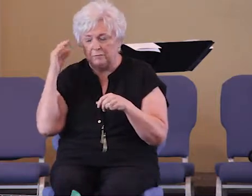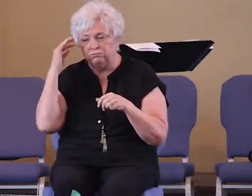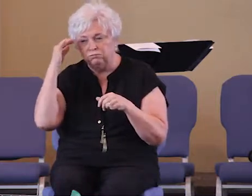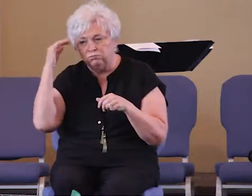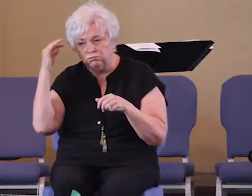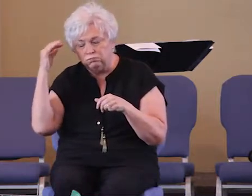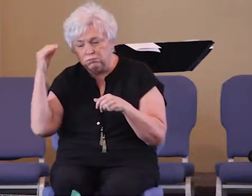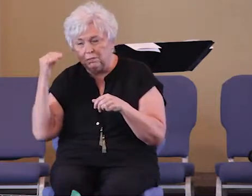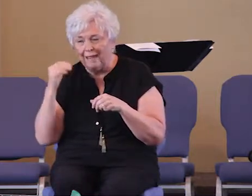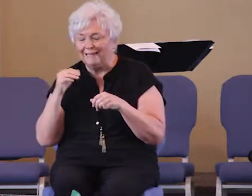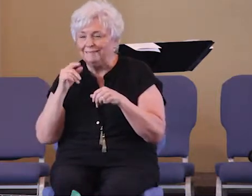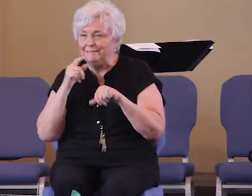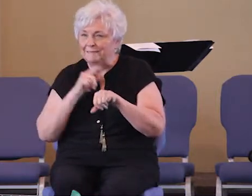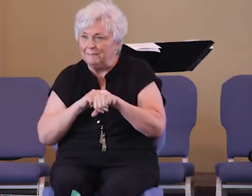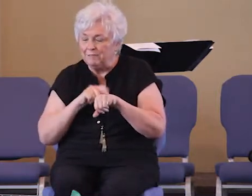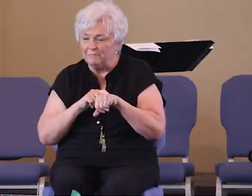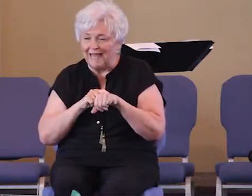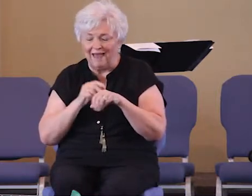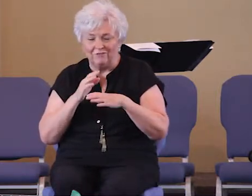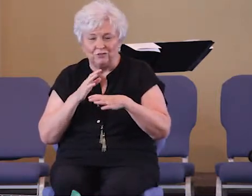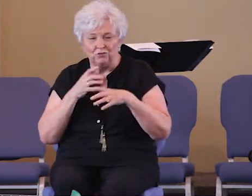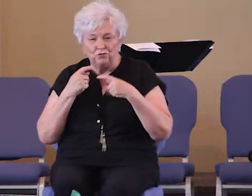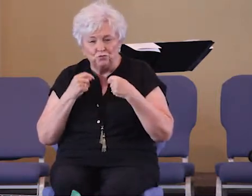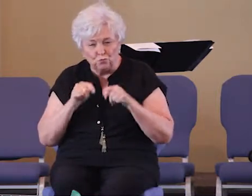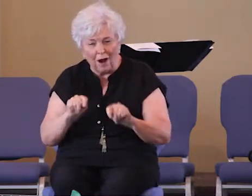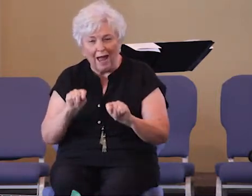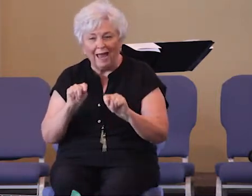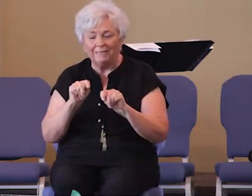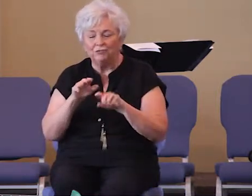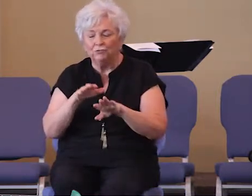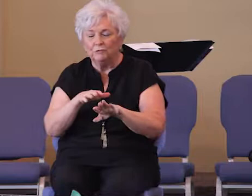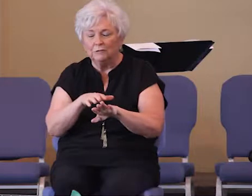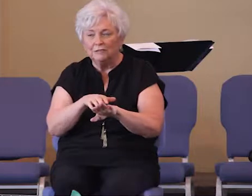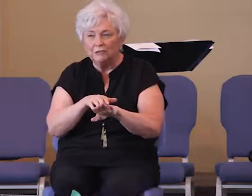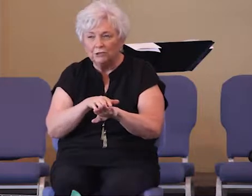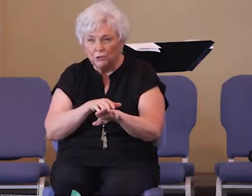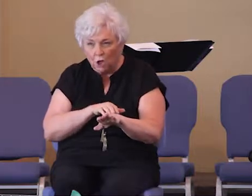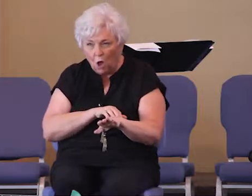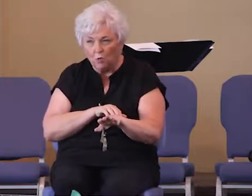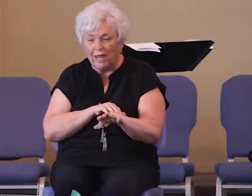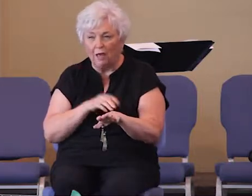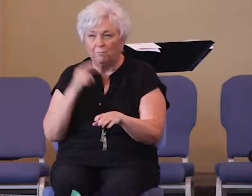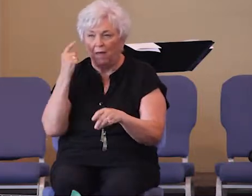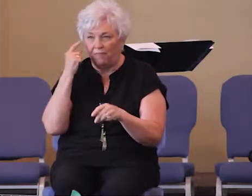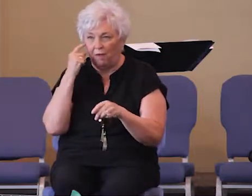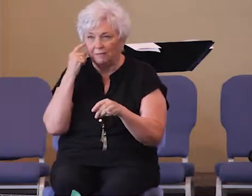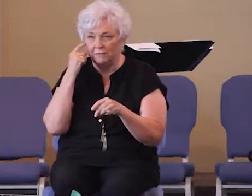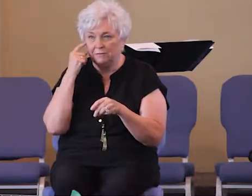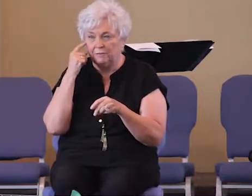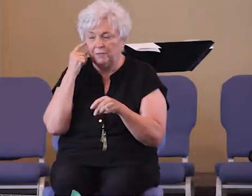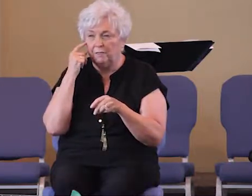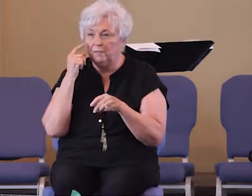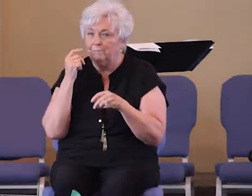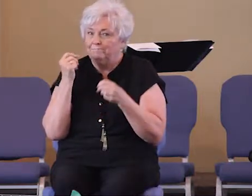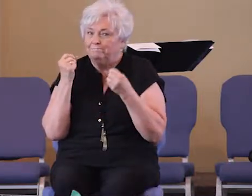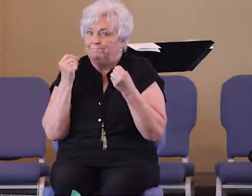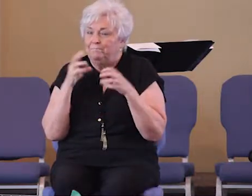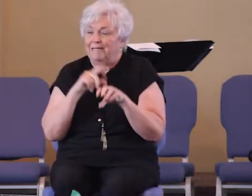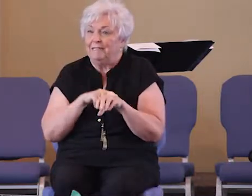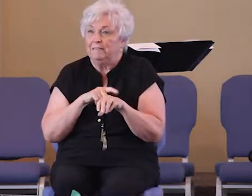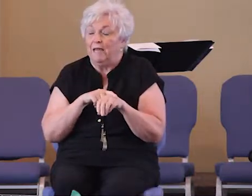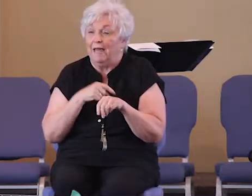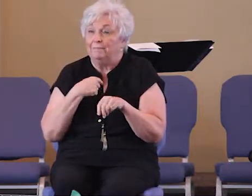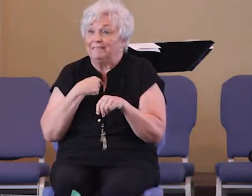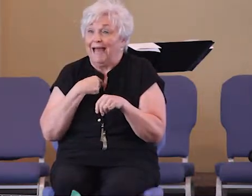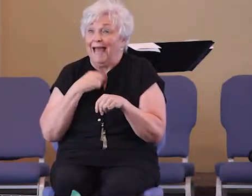intentionally strive to slow my thoughts down, because sometimes some of you know this, I speak before